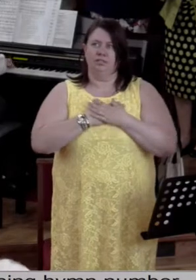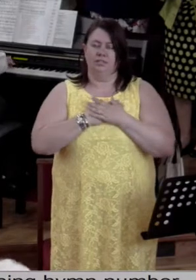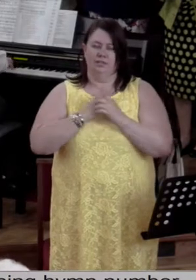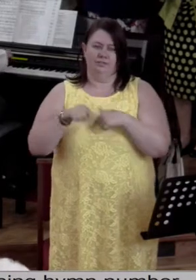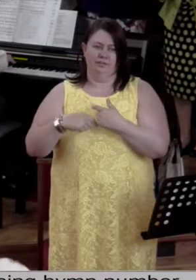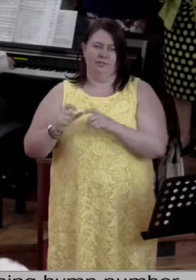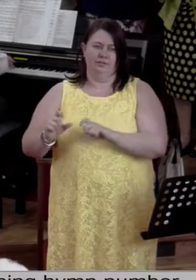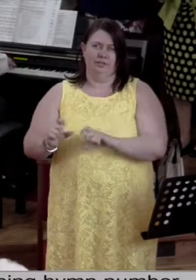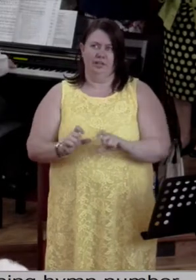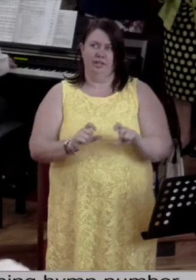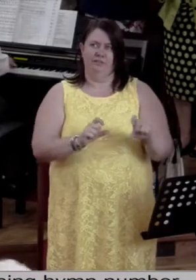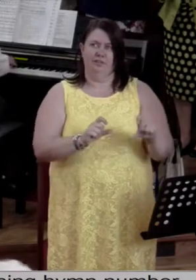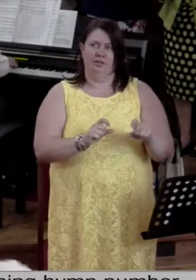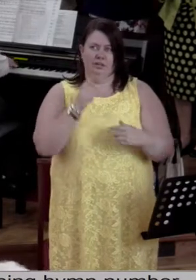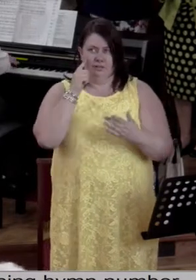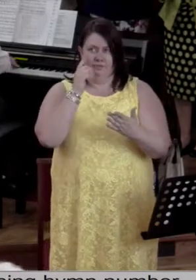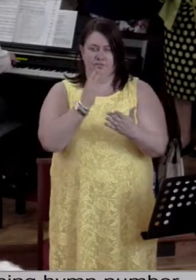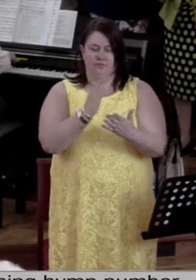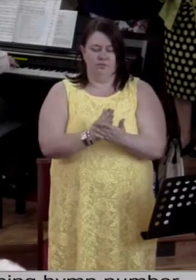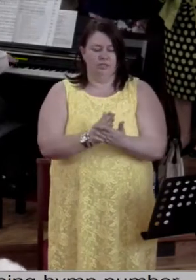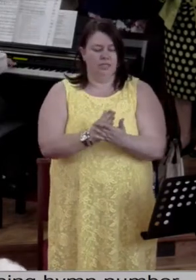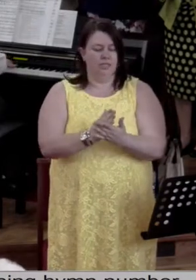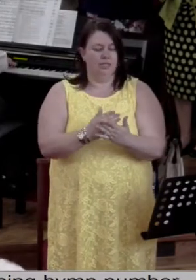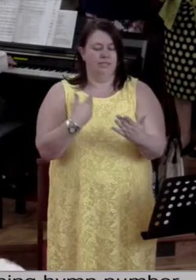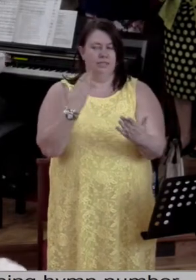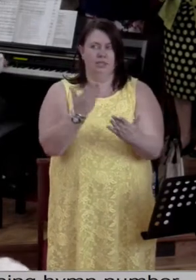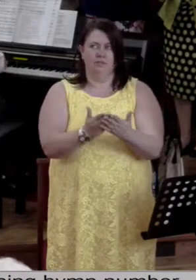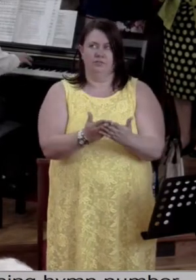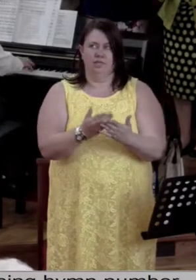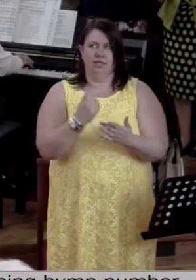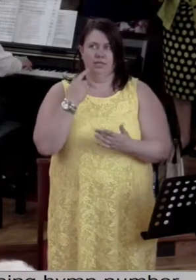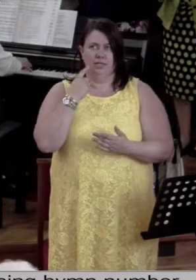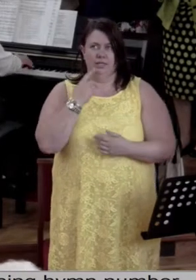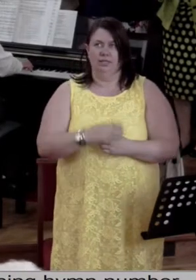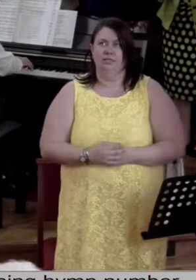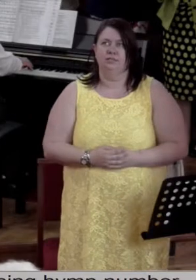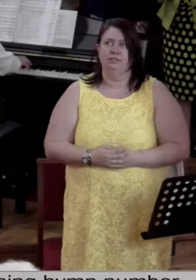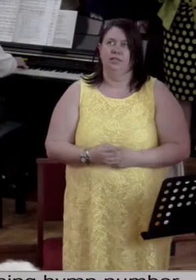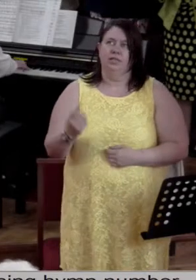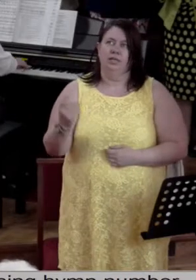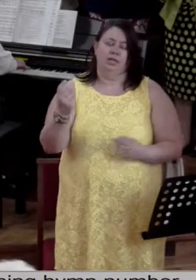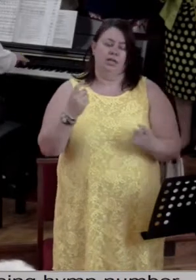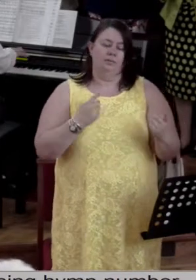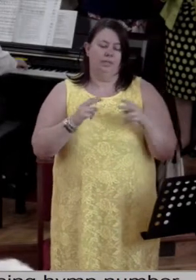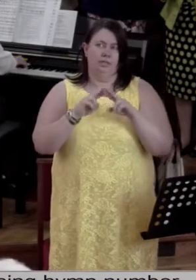Thank you.